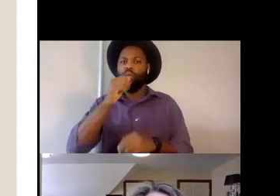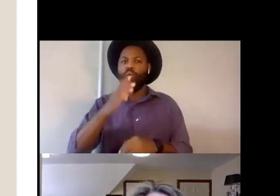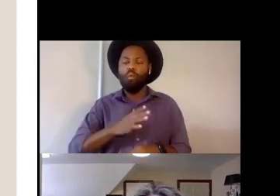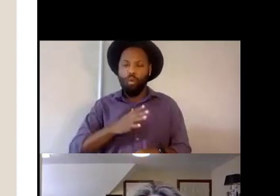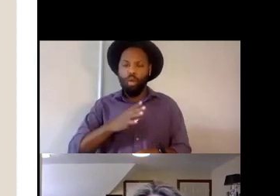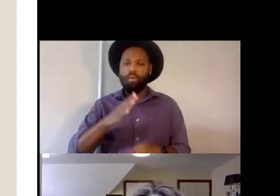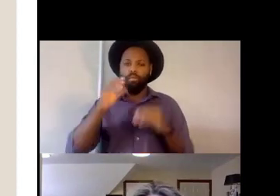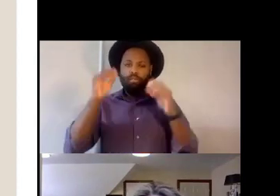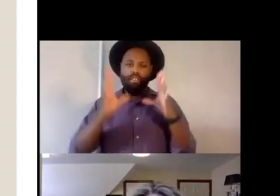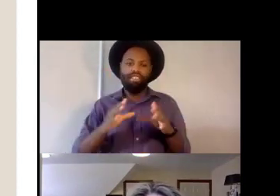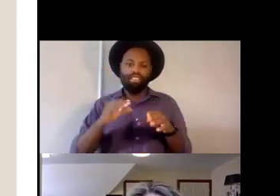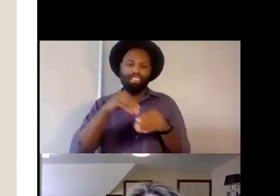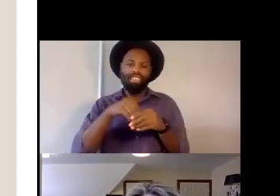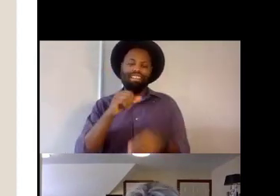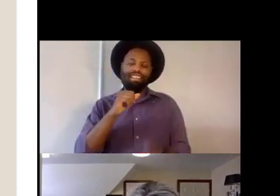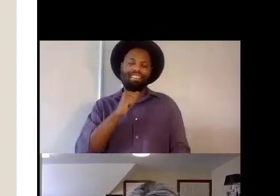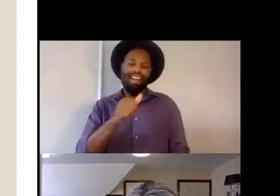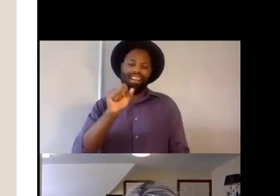non-STEM colleges.